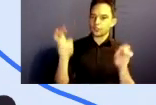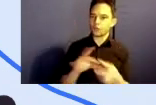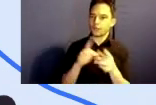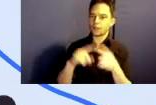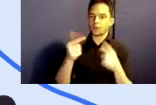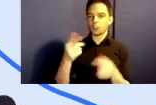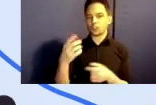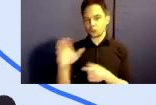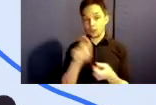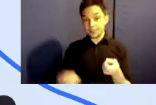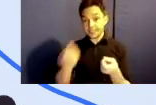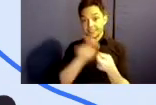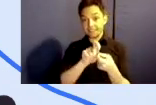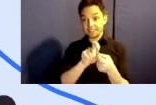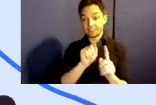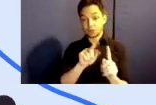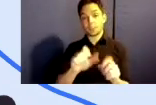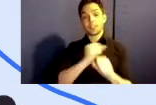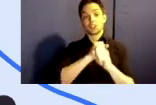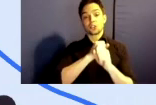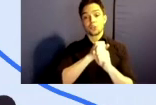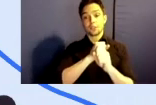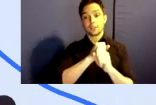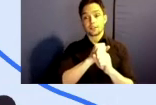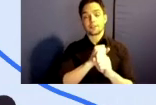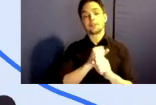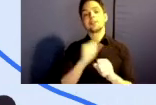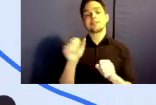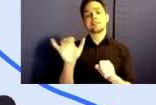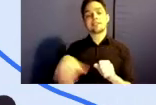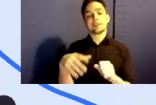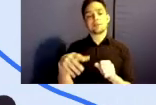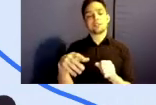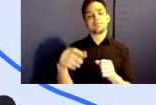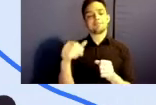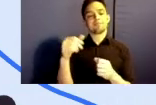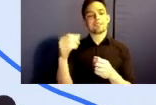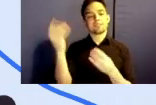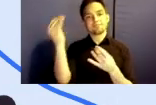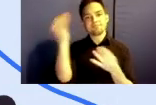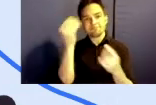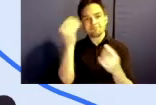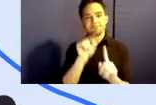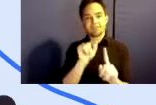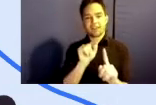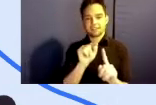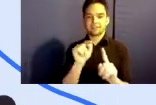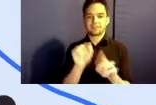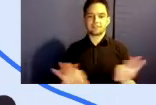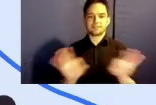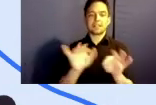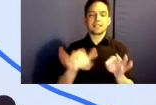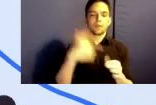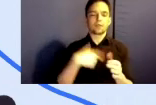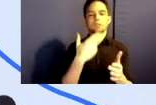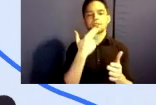and particularly security were taken into consideration. This is why we drafted the small piece that you